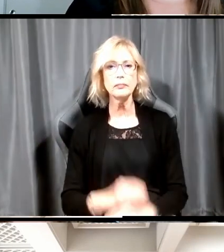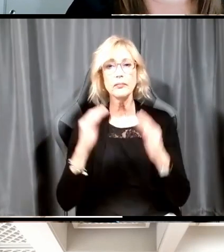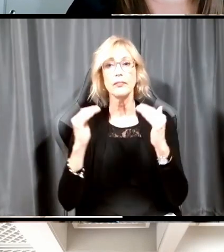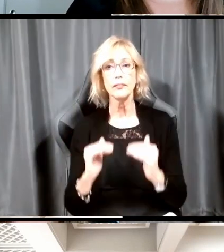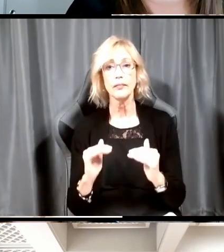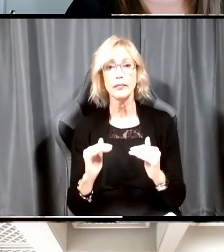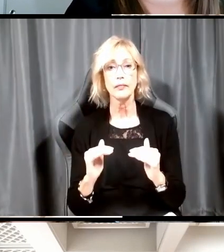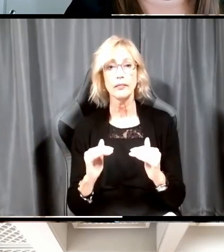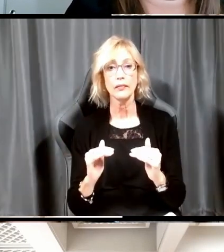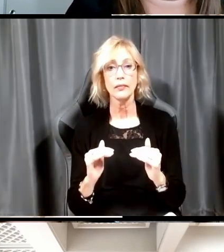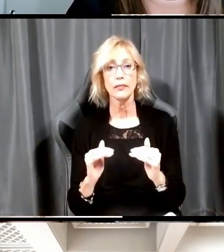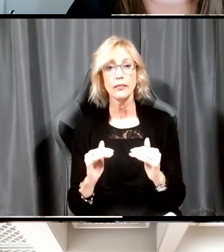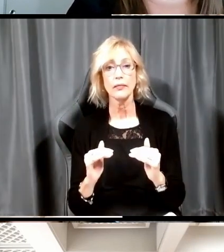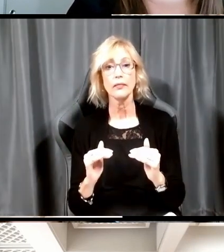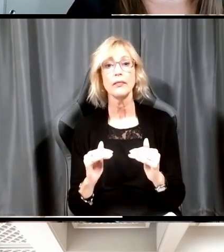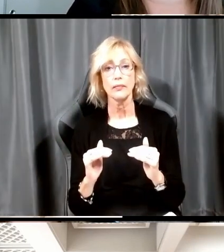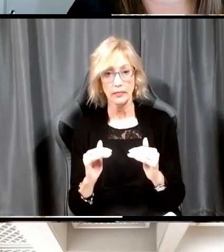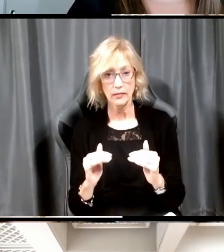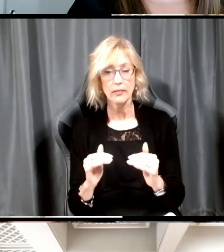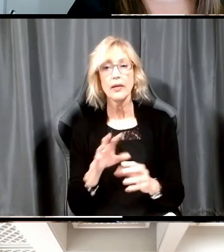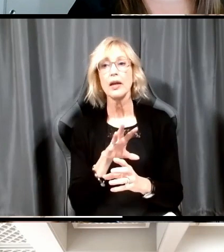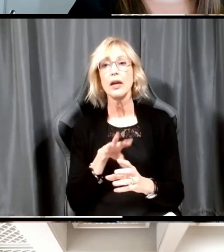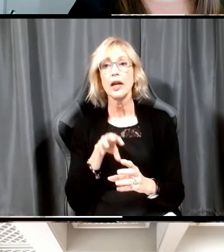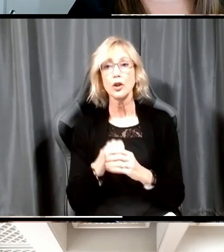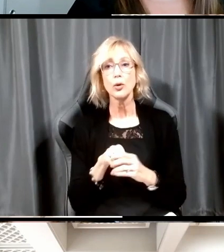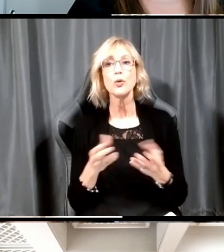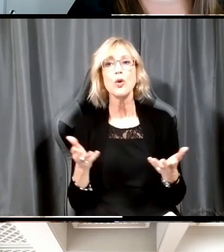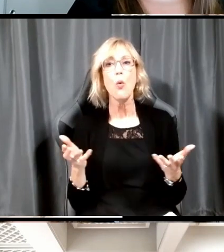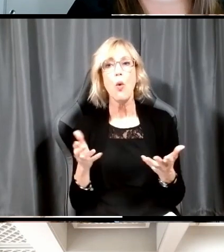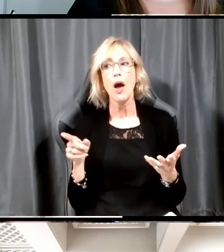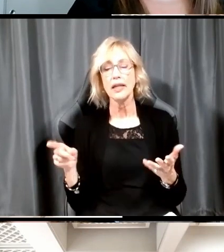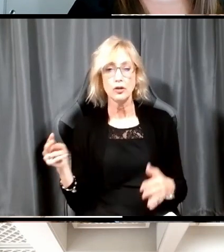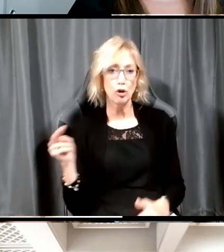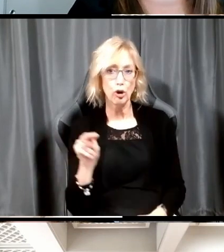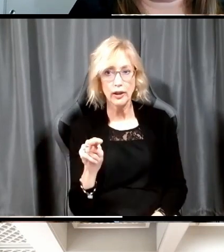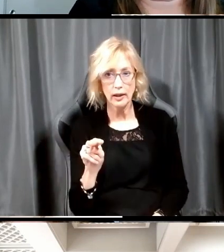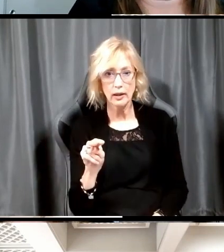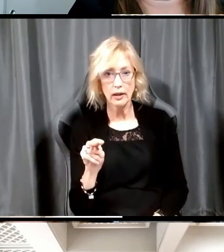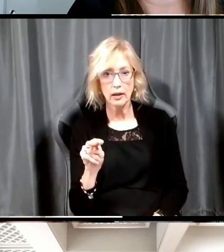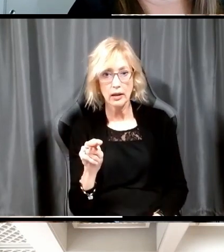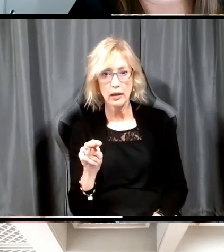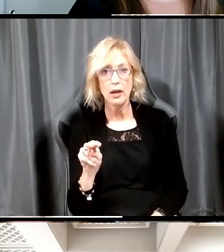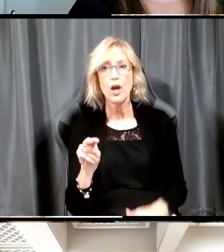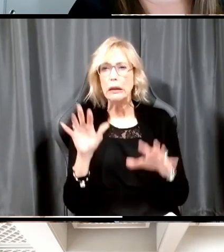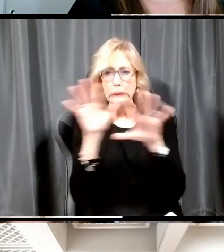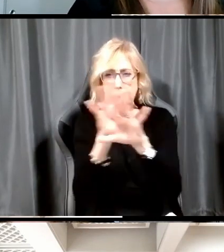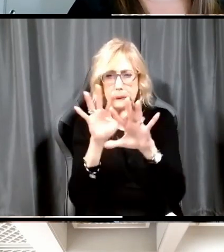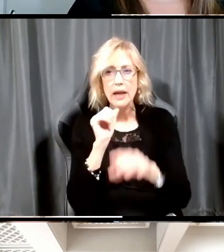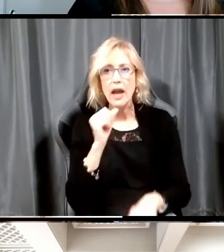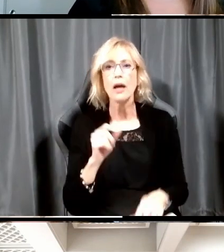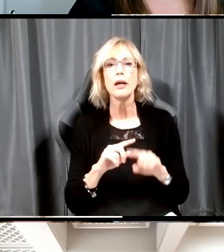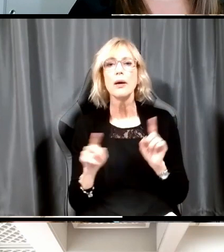one for visual array is it includes what the child is looking at, so the visual clutter, but any form